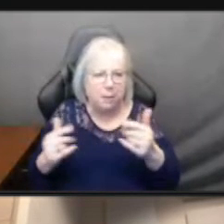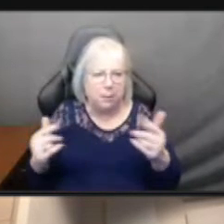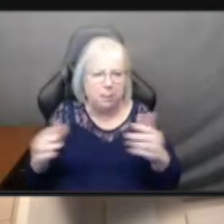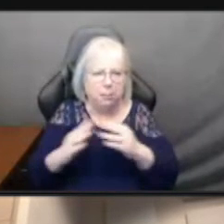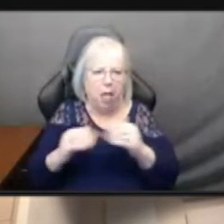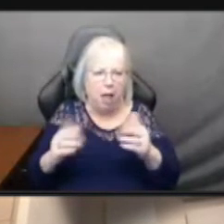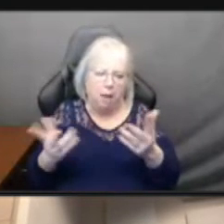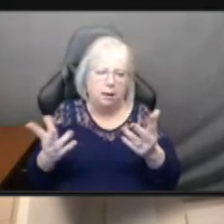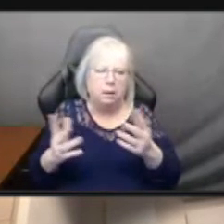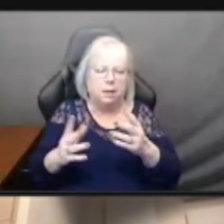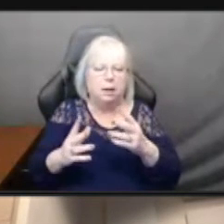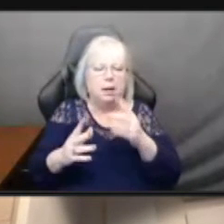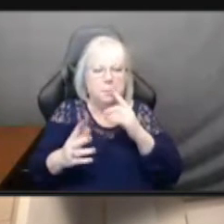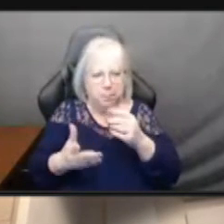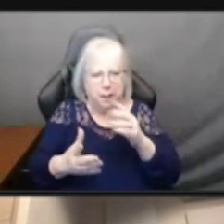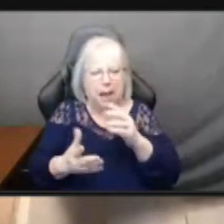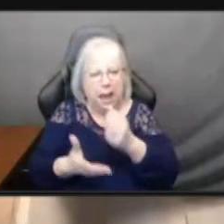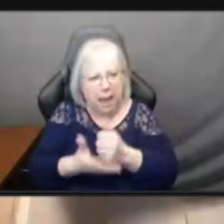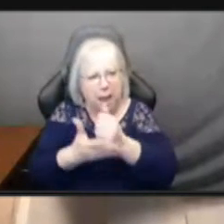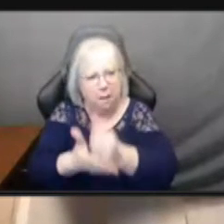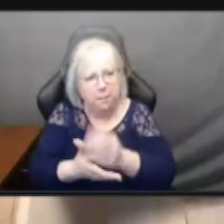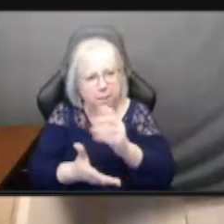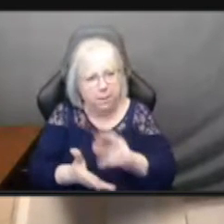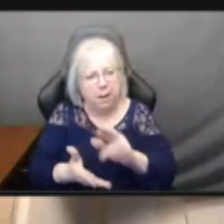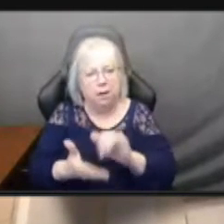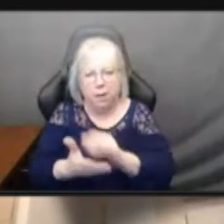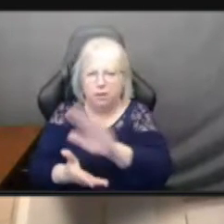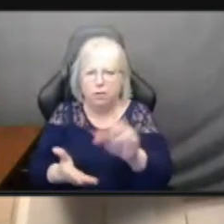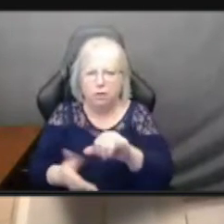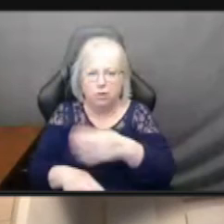job. I'll leave y'all as I came.